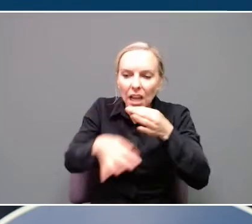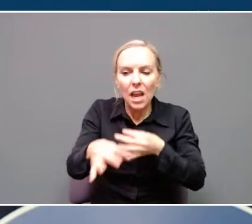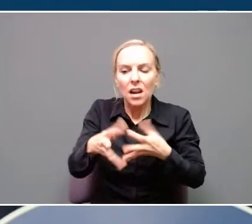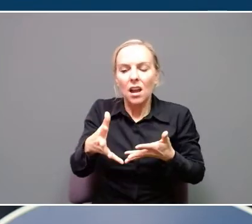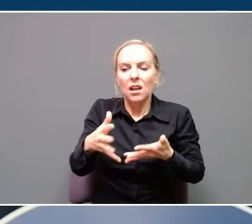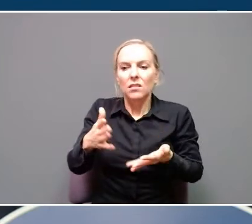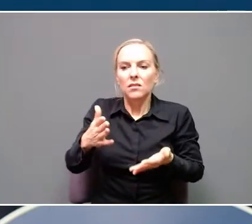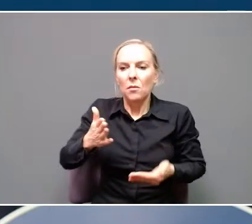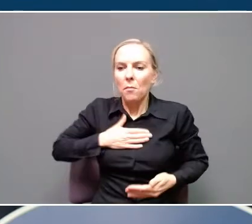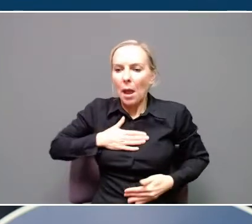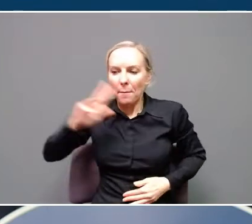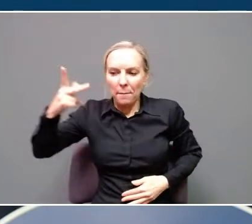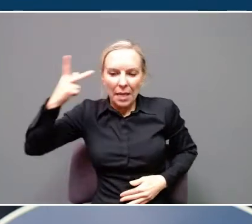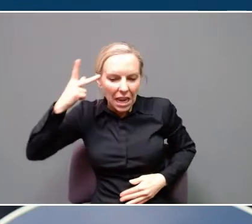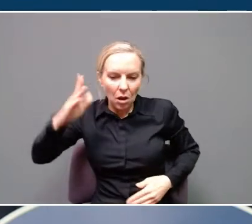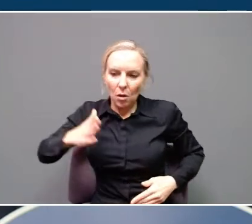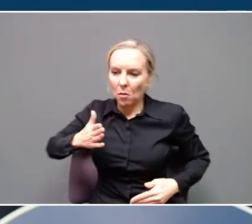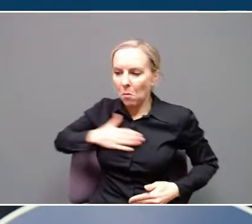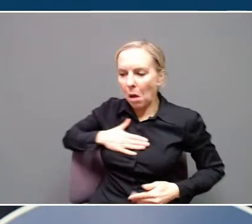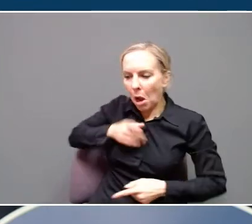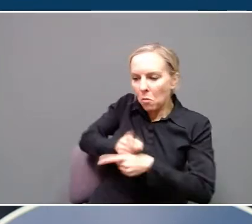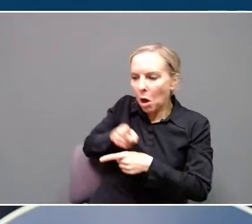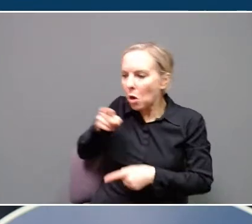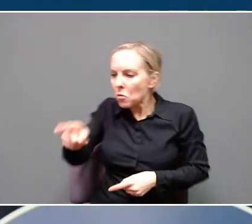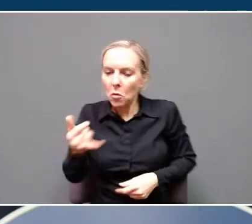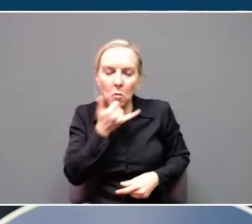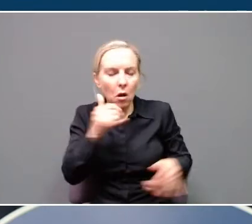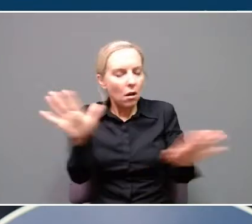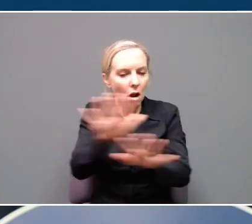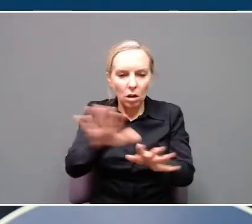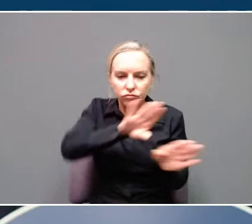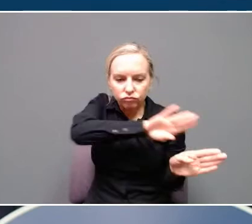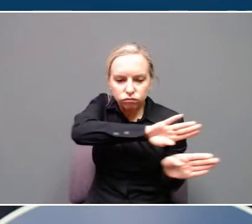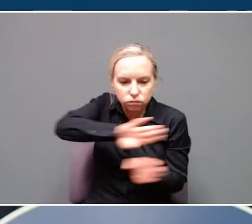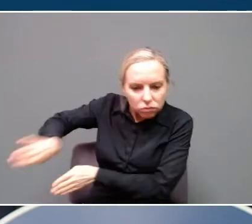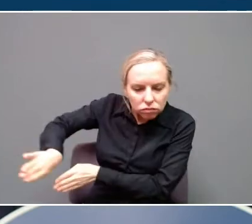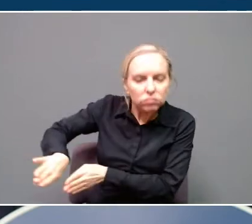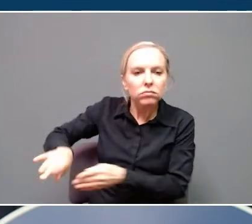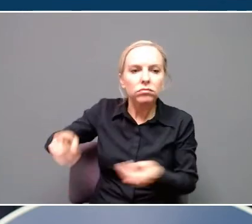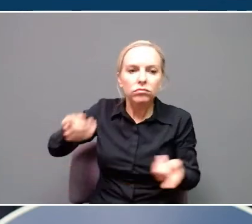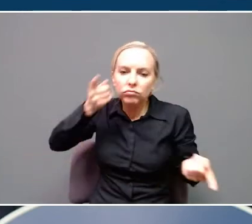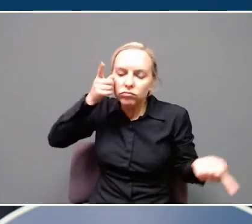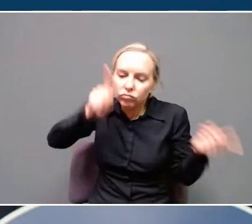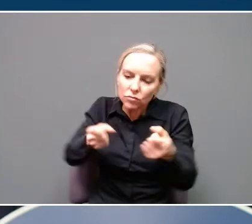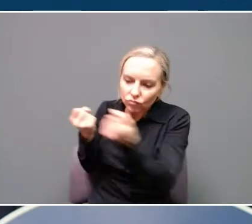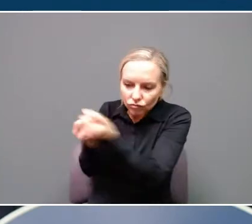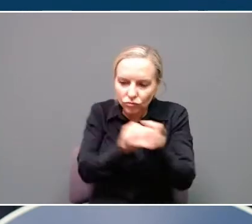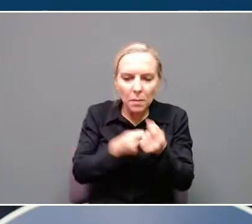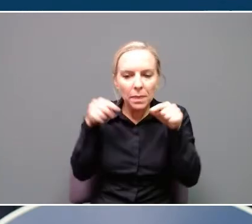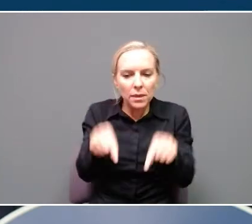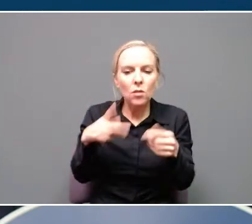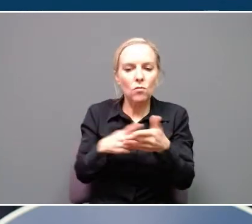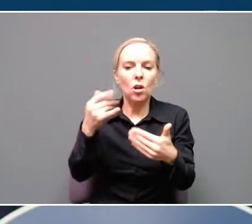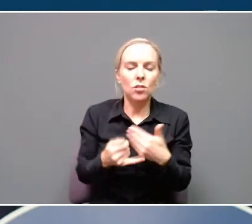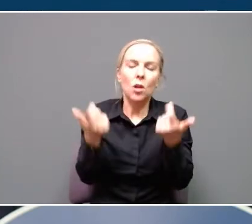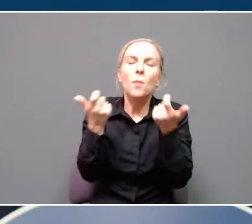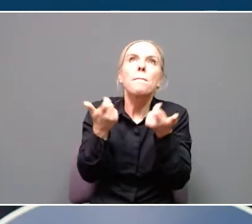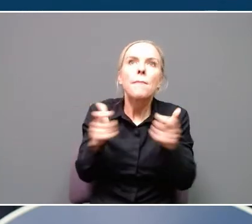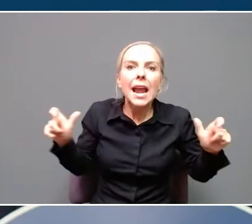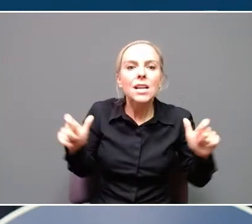focus more on moving forward, there is a lot that we can accomplish. This is a major economic